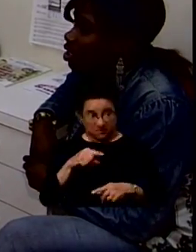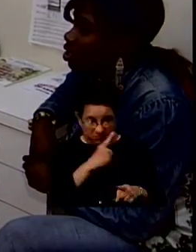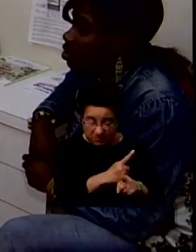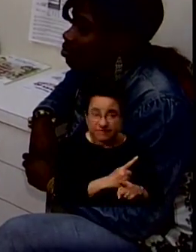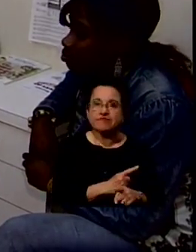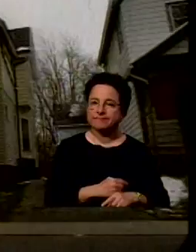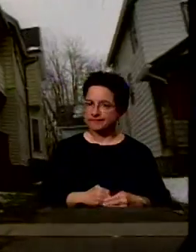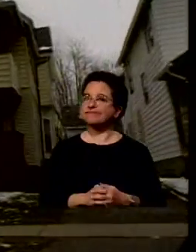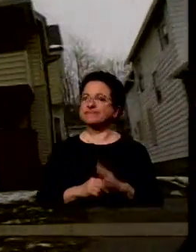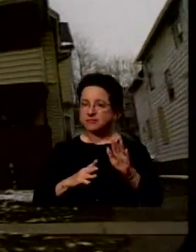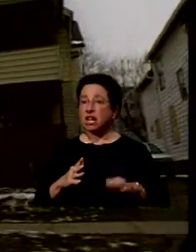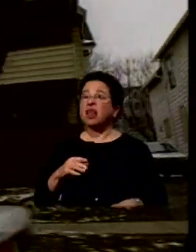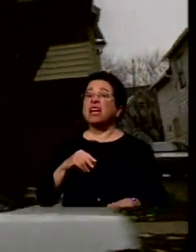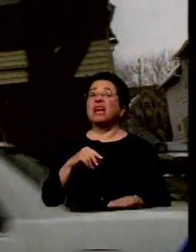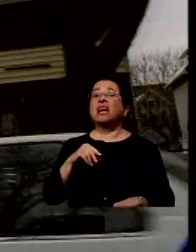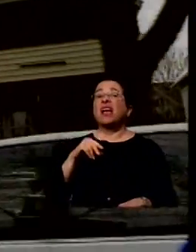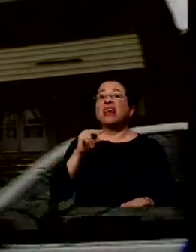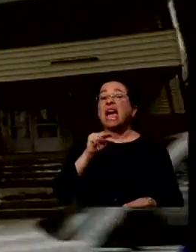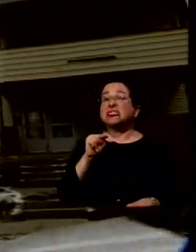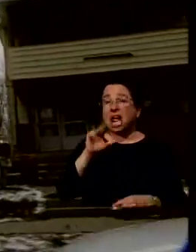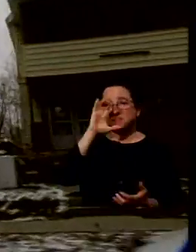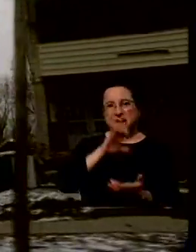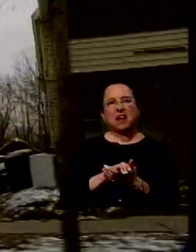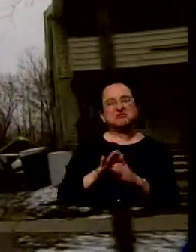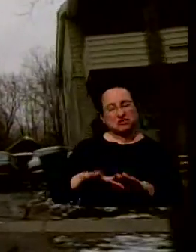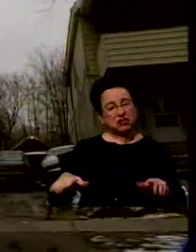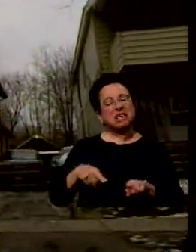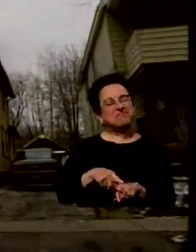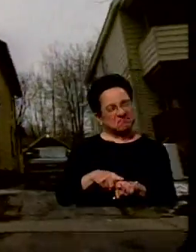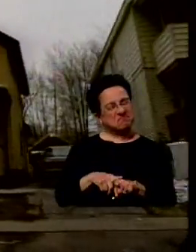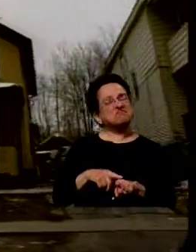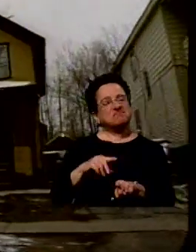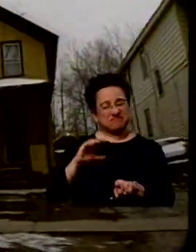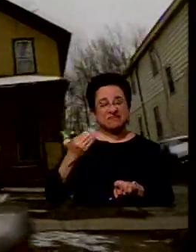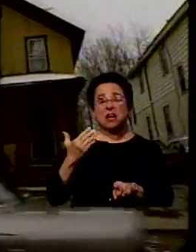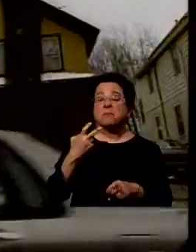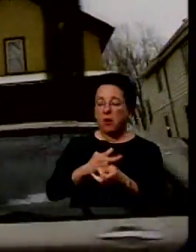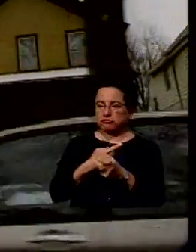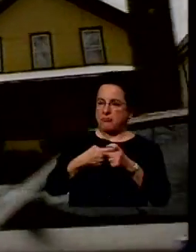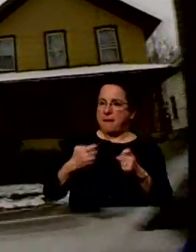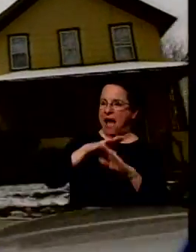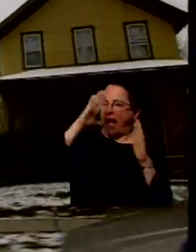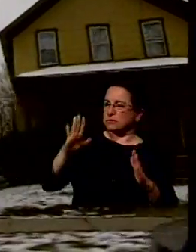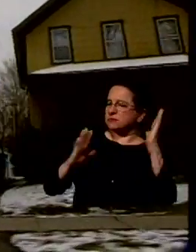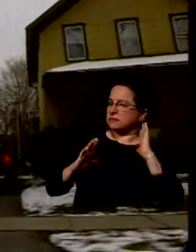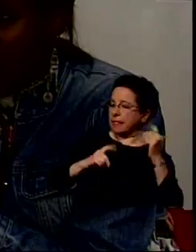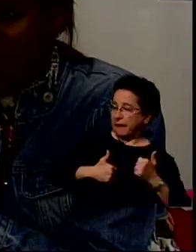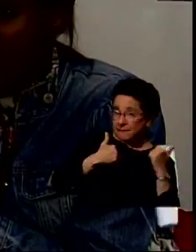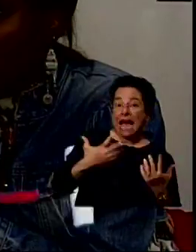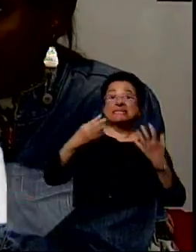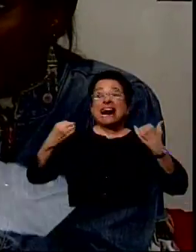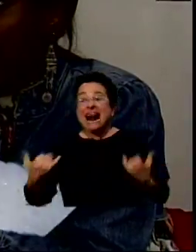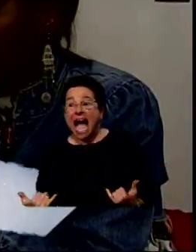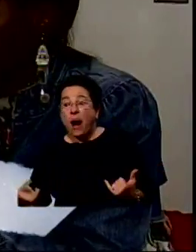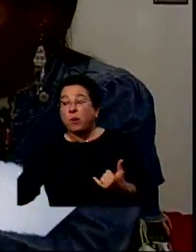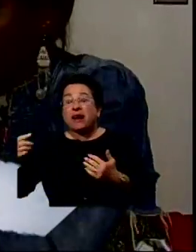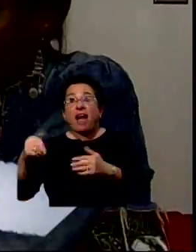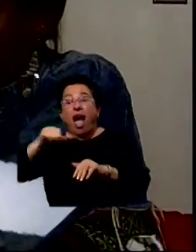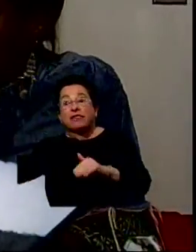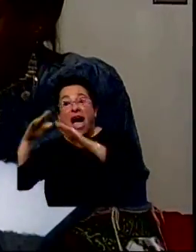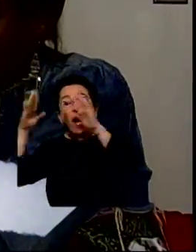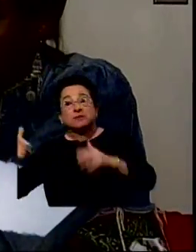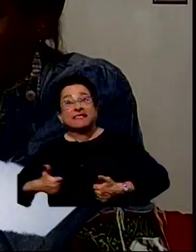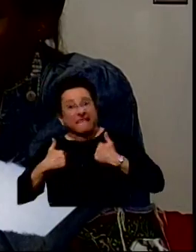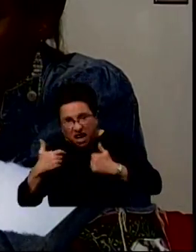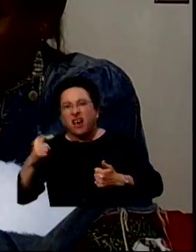right? Natasha believes her children were lead poisoned in a house she used to rent. It was like real bad, like far as like